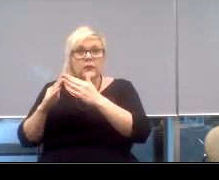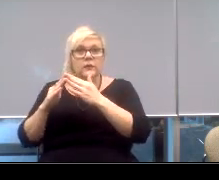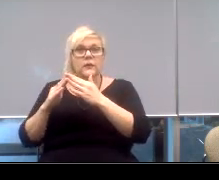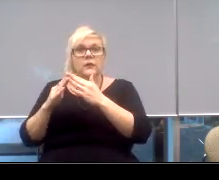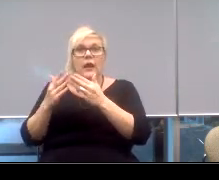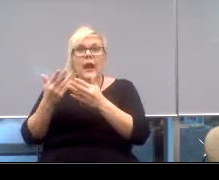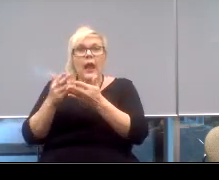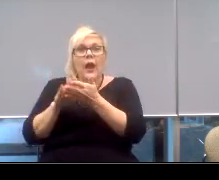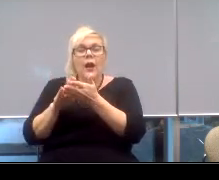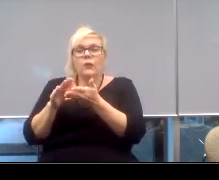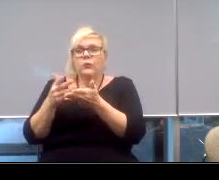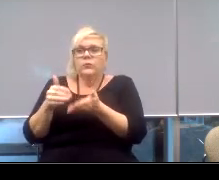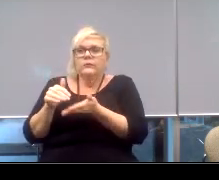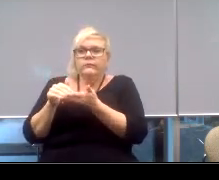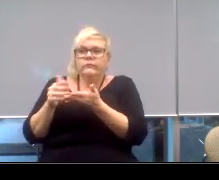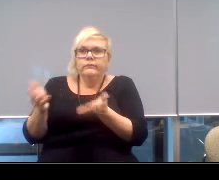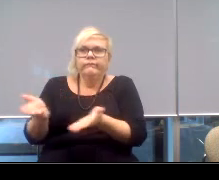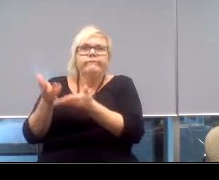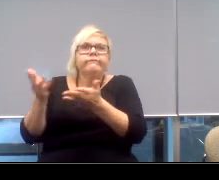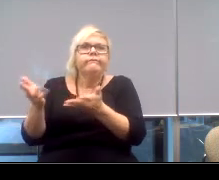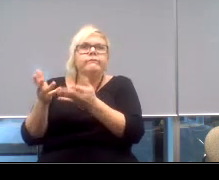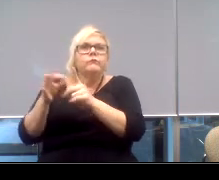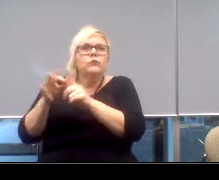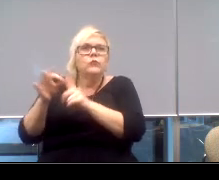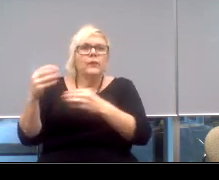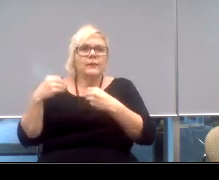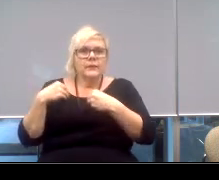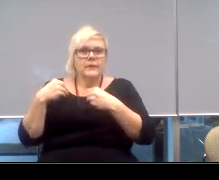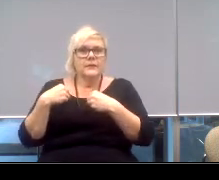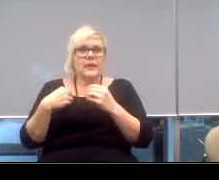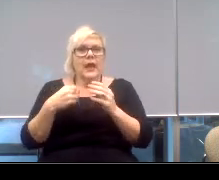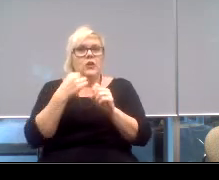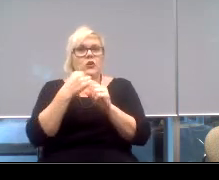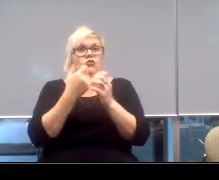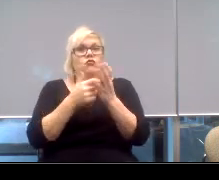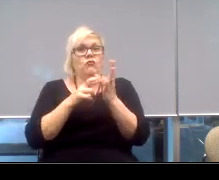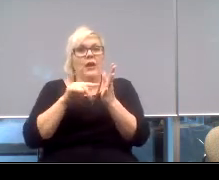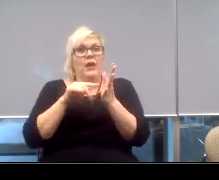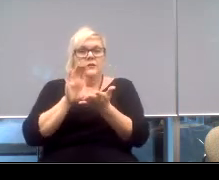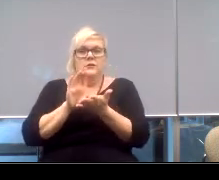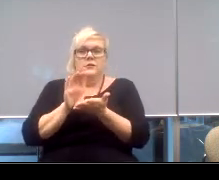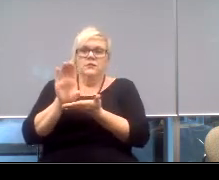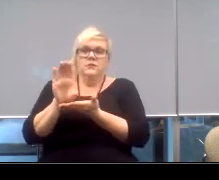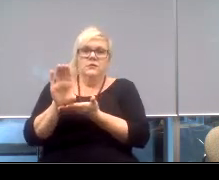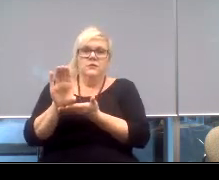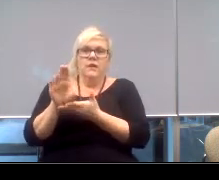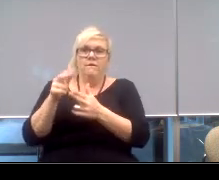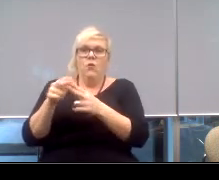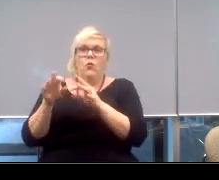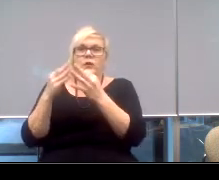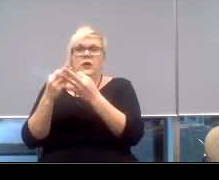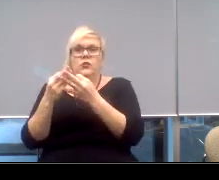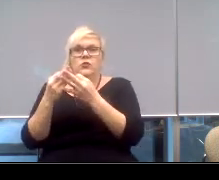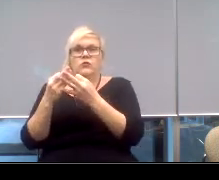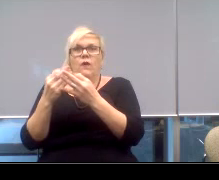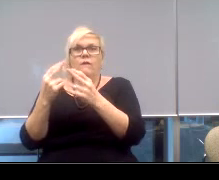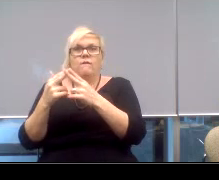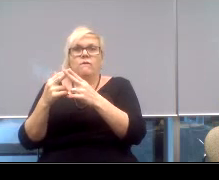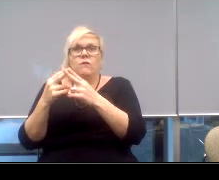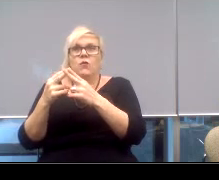capability, and providing grants to organisations to themselves raise awareness and make sure mainstream services